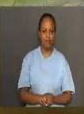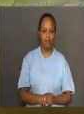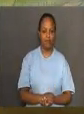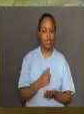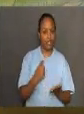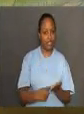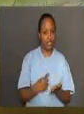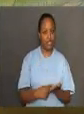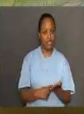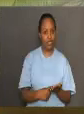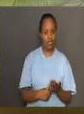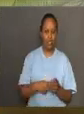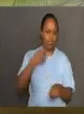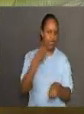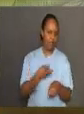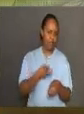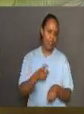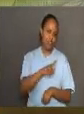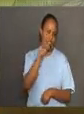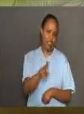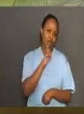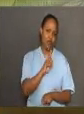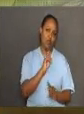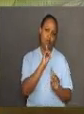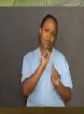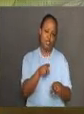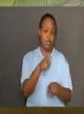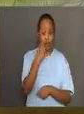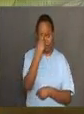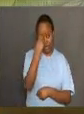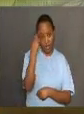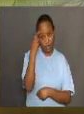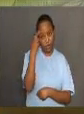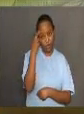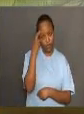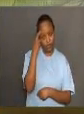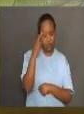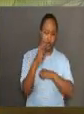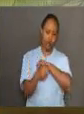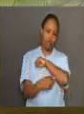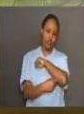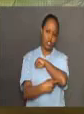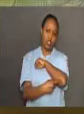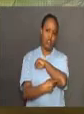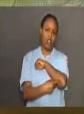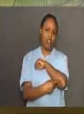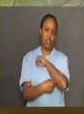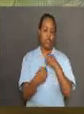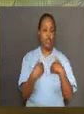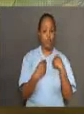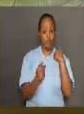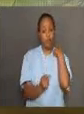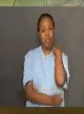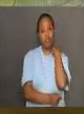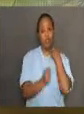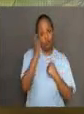This is a difficult question to answer because it is challenging to think of a